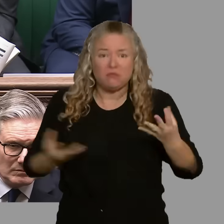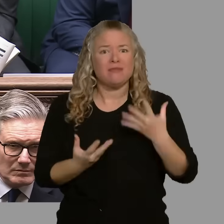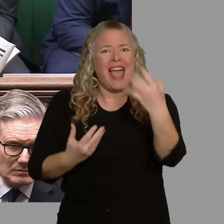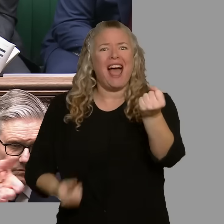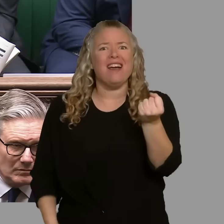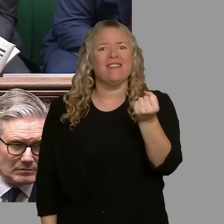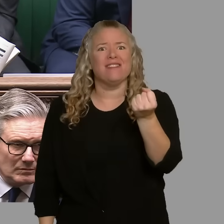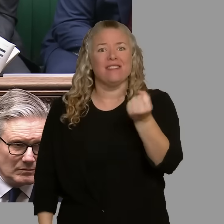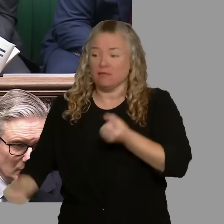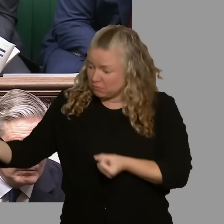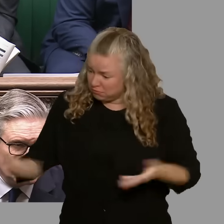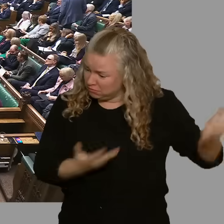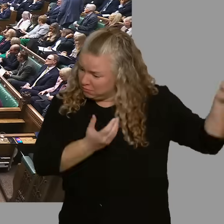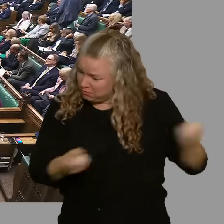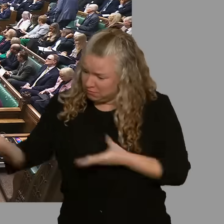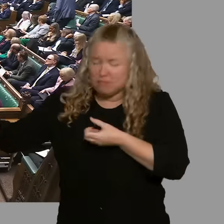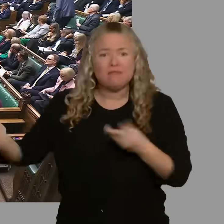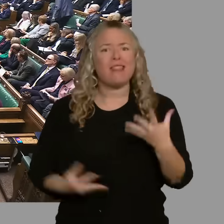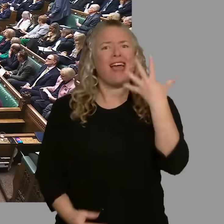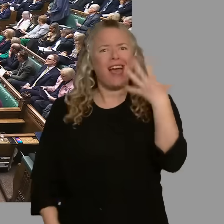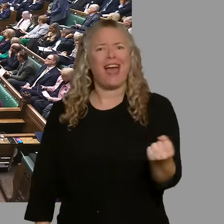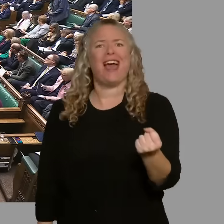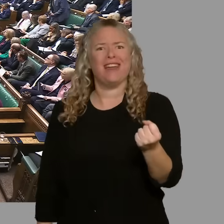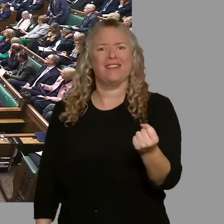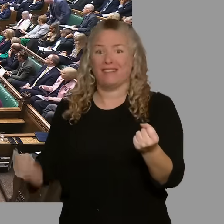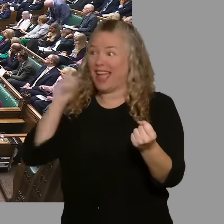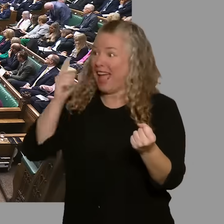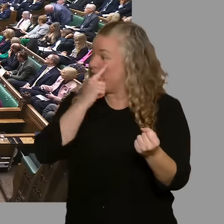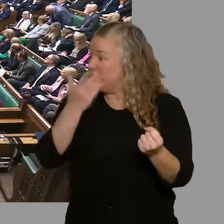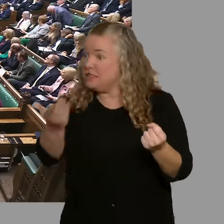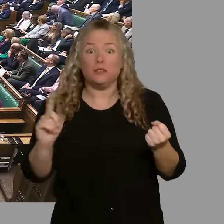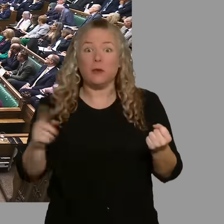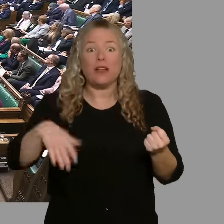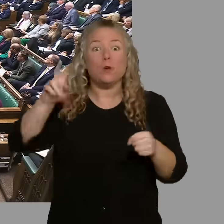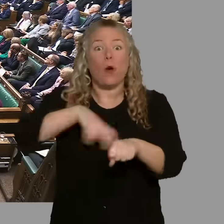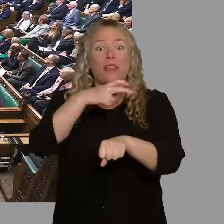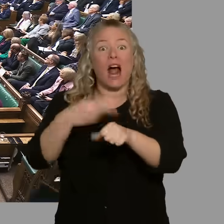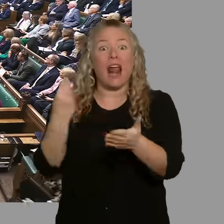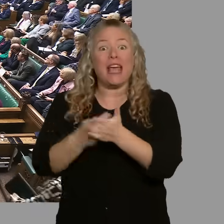not indicative of a problem. Minister Mike Wood.